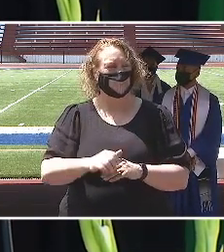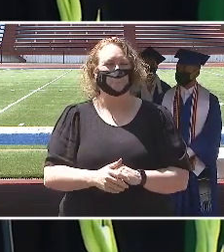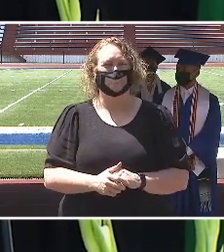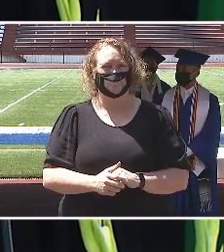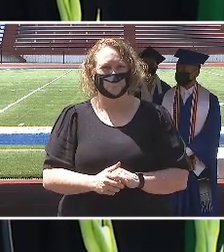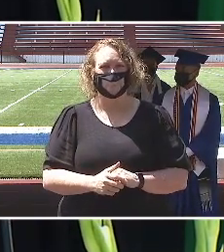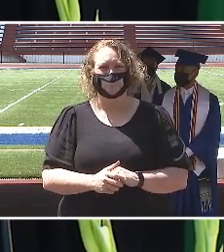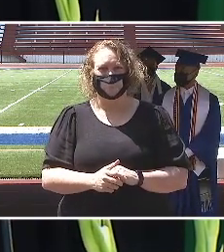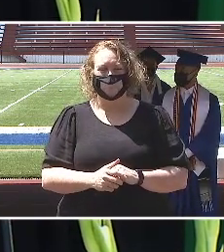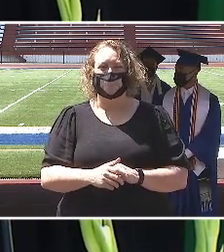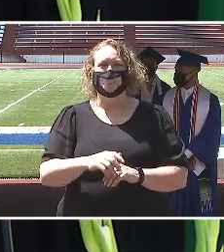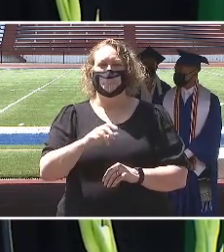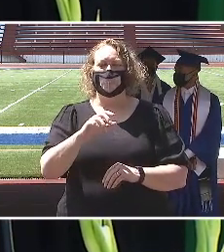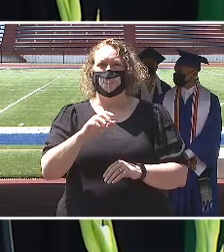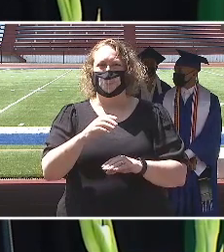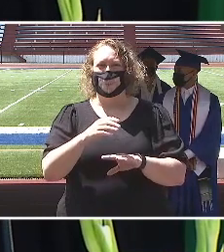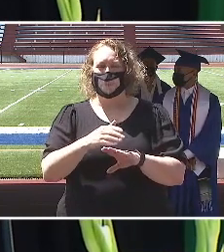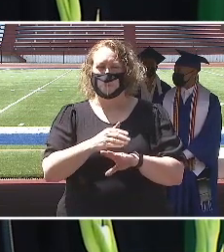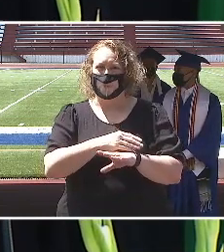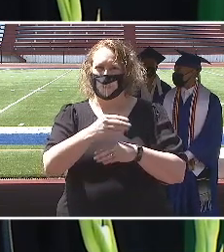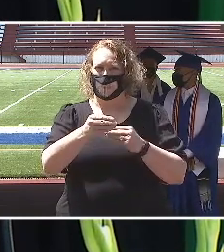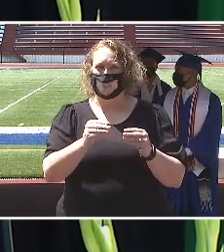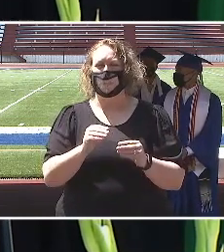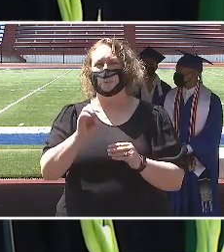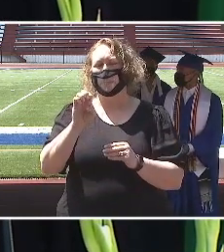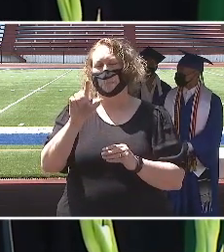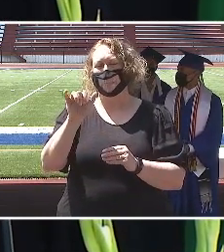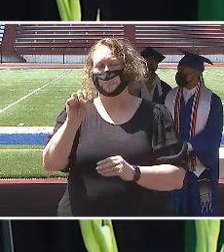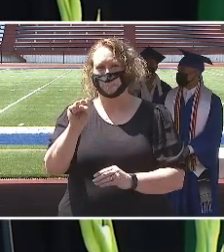Learning Improvement Officer Diane Ellis.